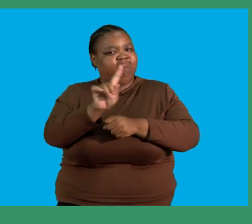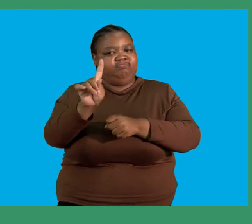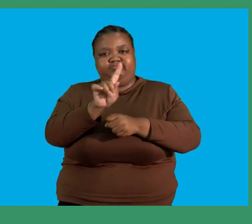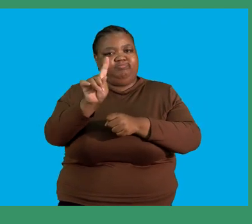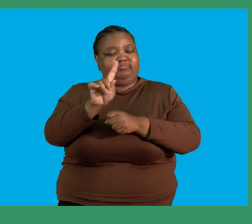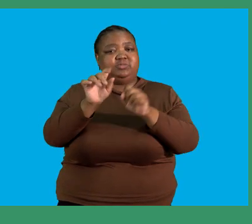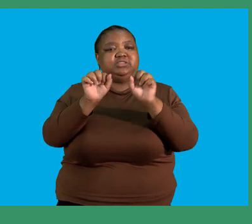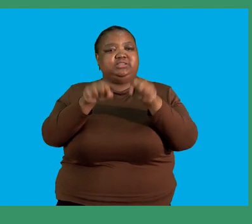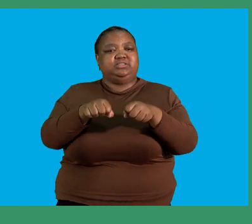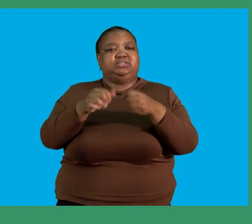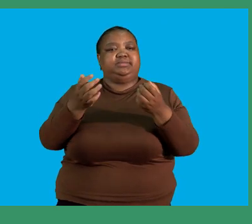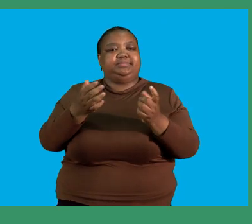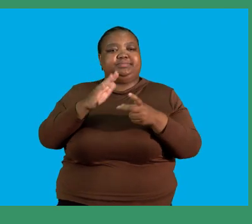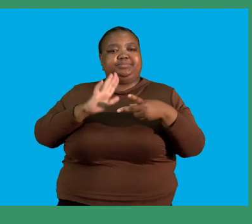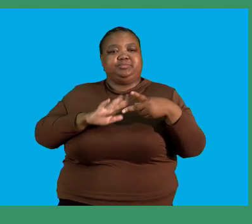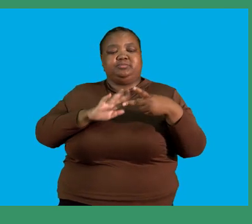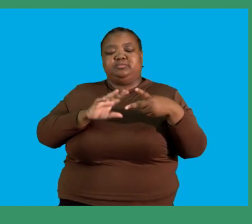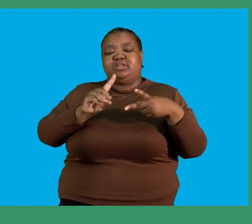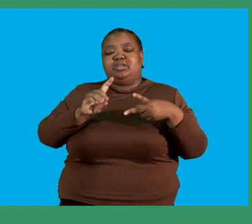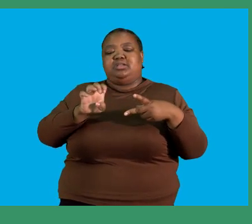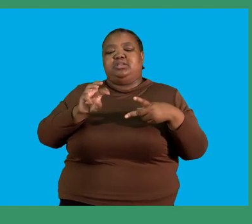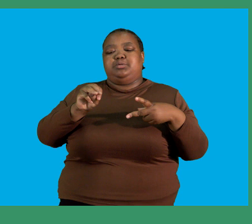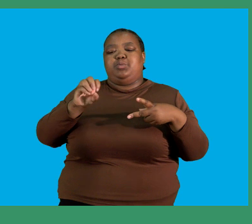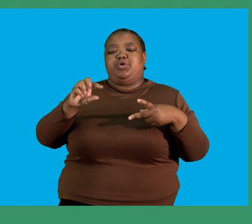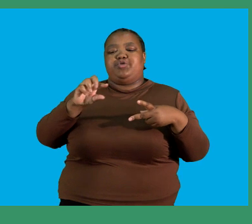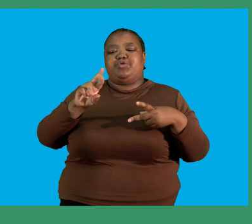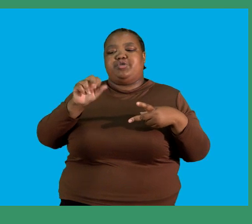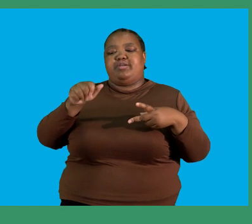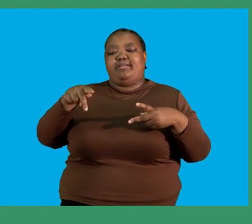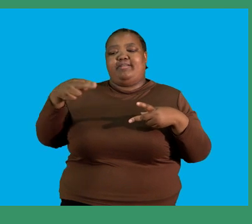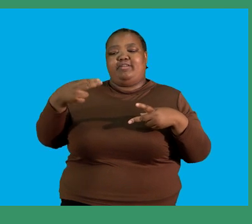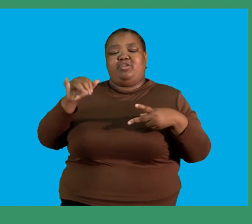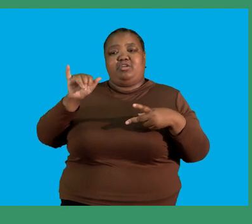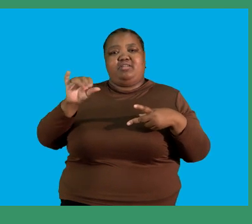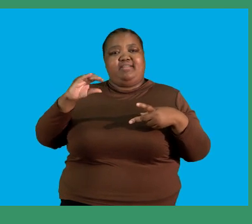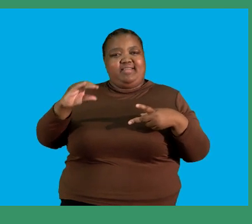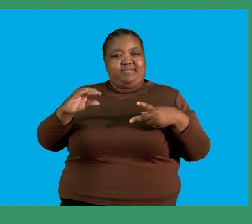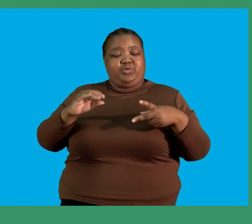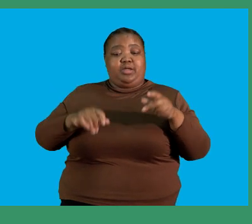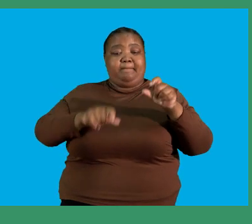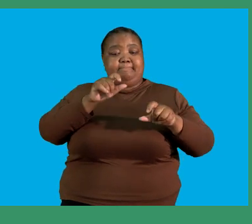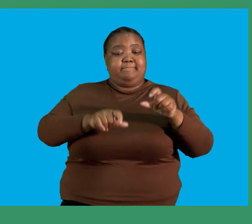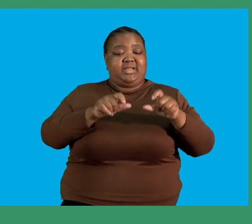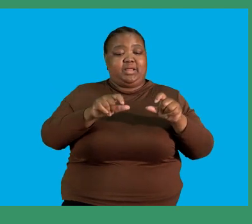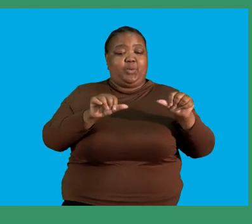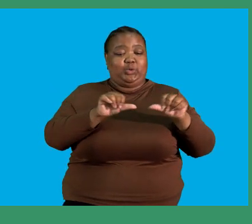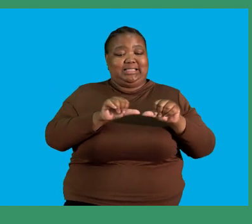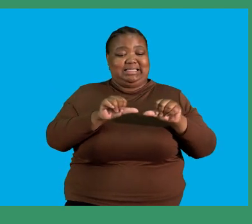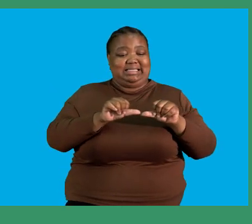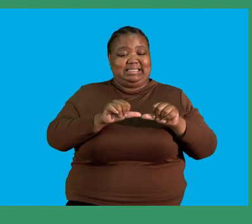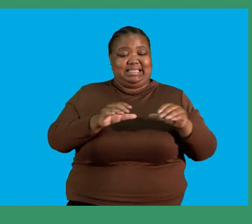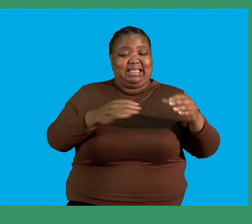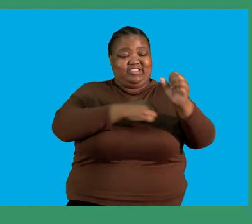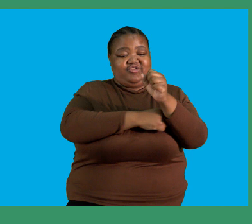influence. We also have the term demographics, which is the structure and the size of the population that